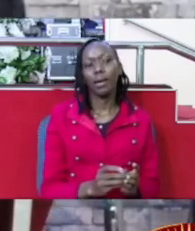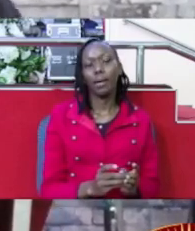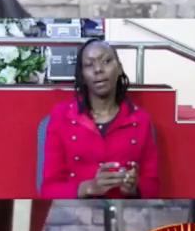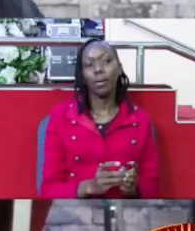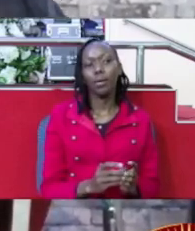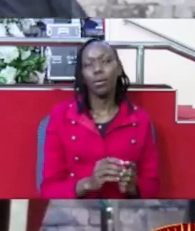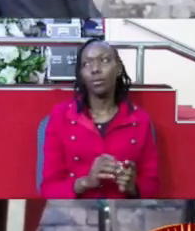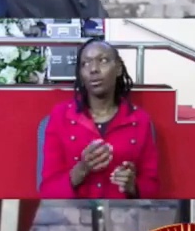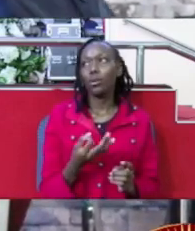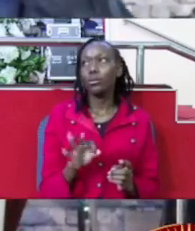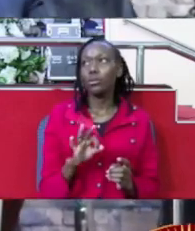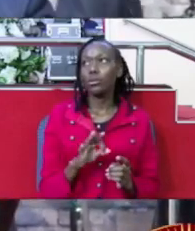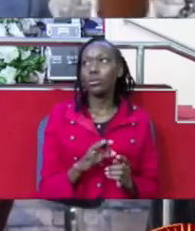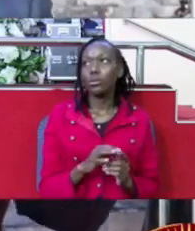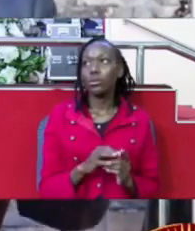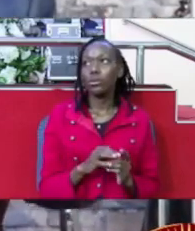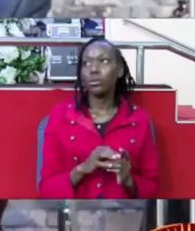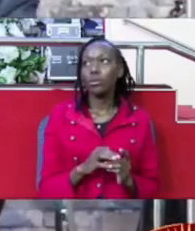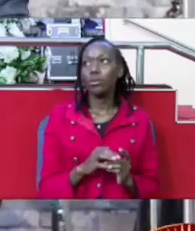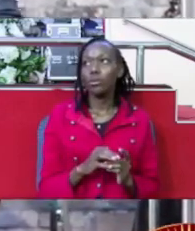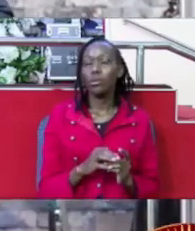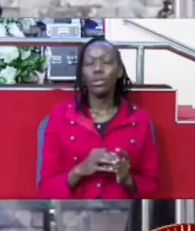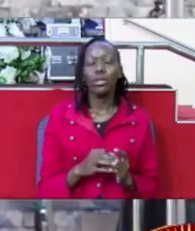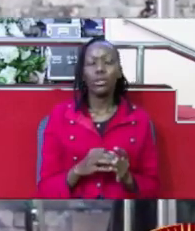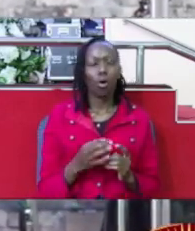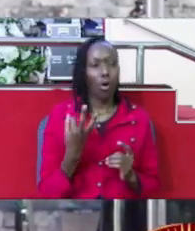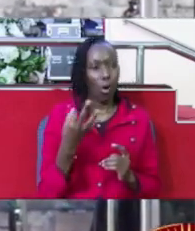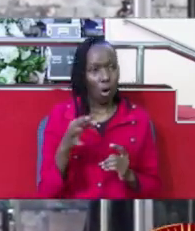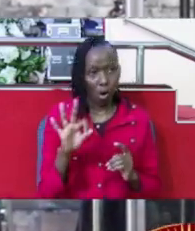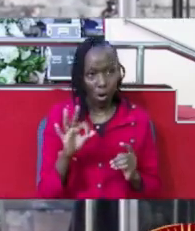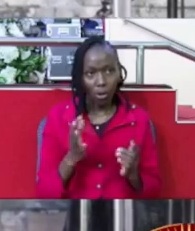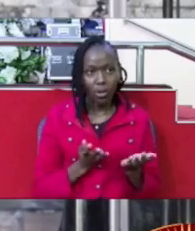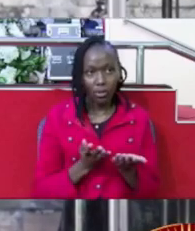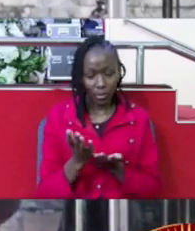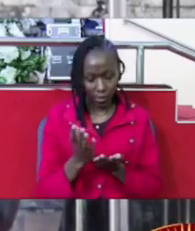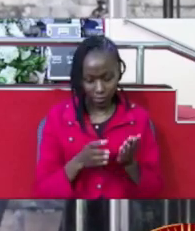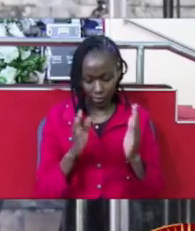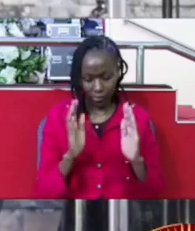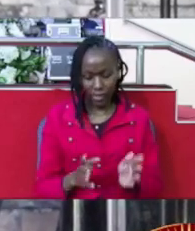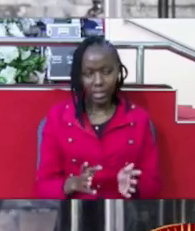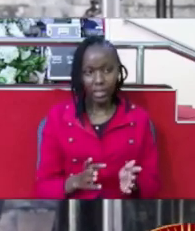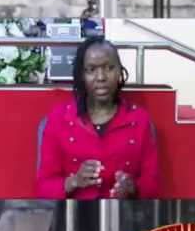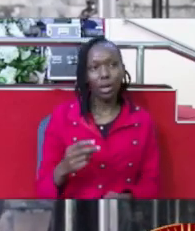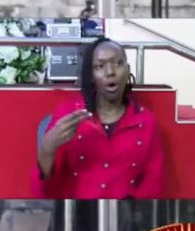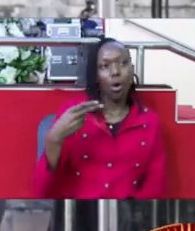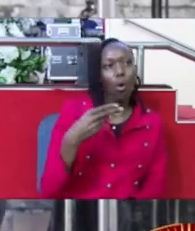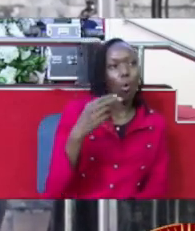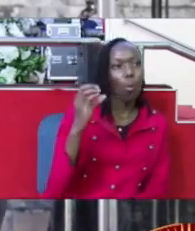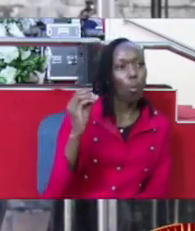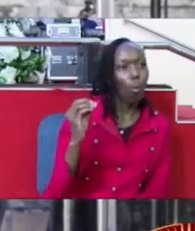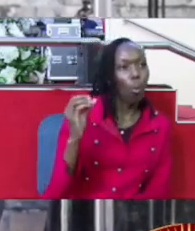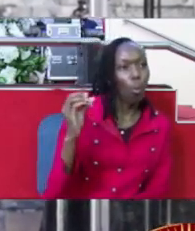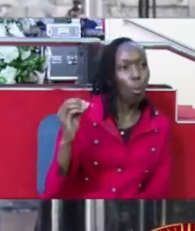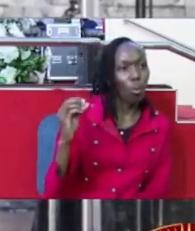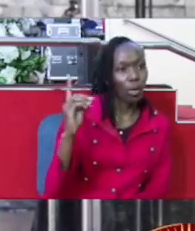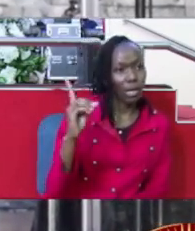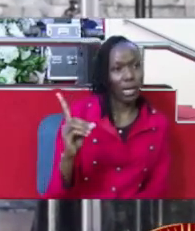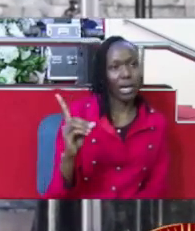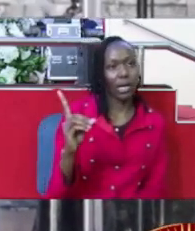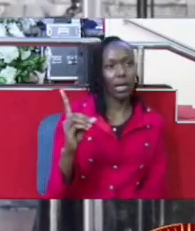can also name it like servanthood. Ama unaweza kuyongea kama